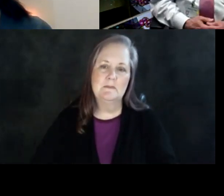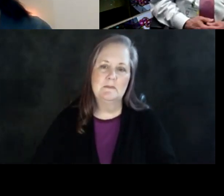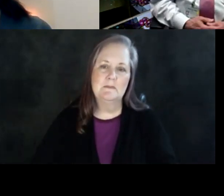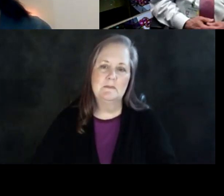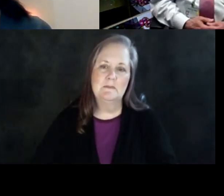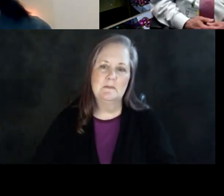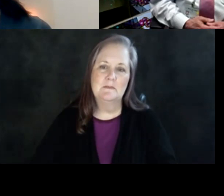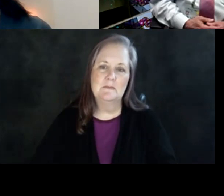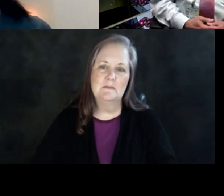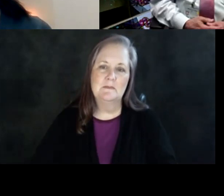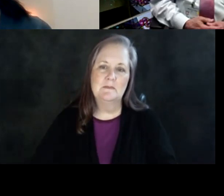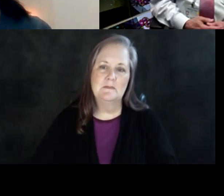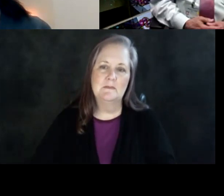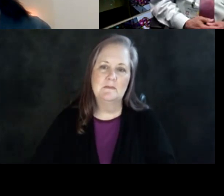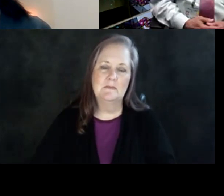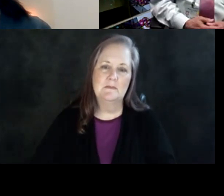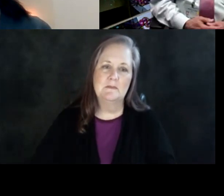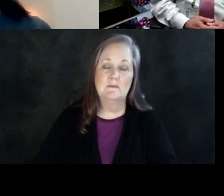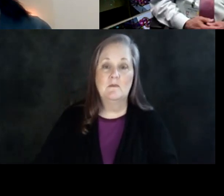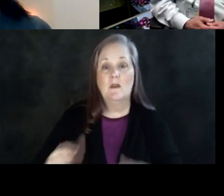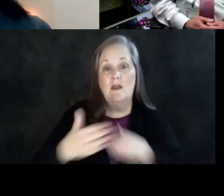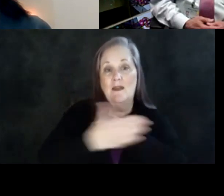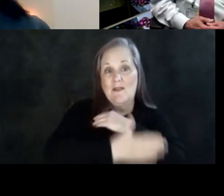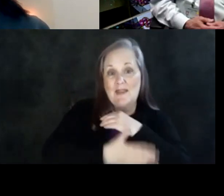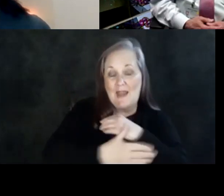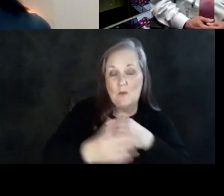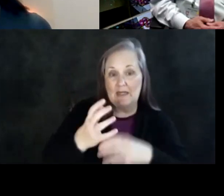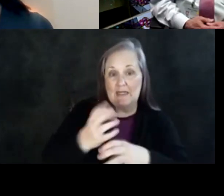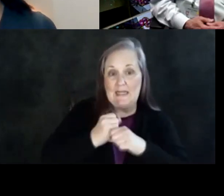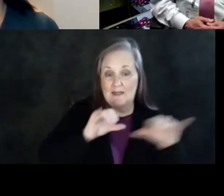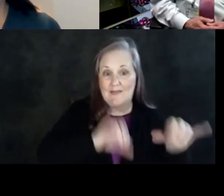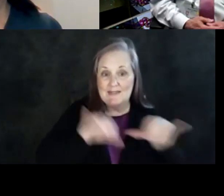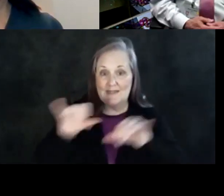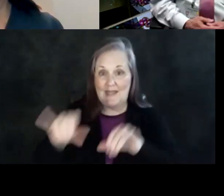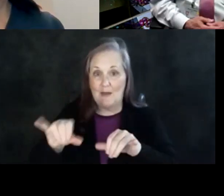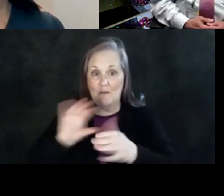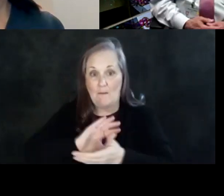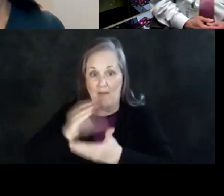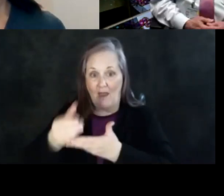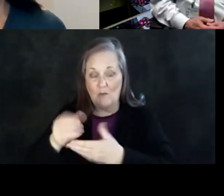Is the county getting the same allocation of Pfizer and Moderna vaccines?